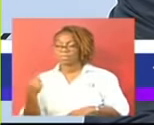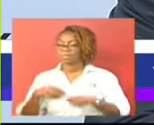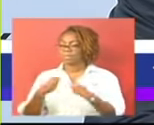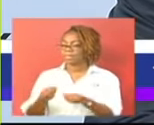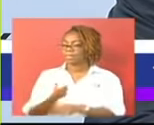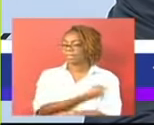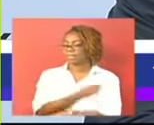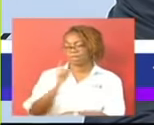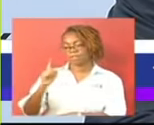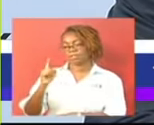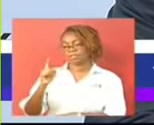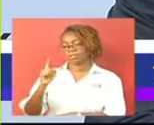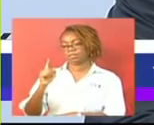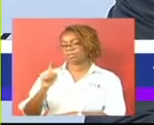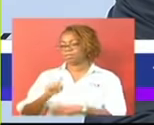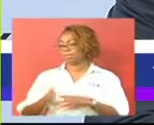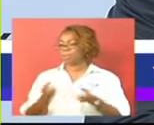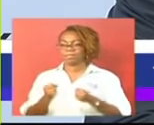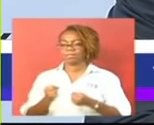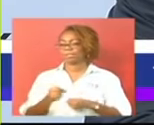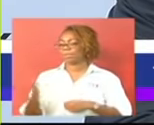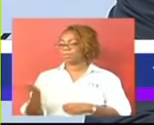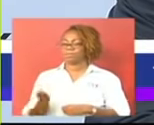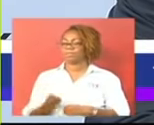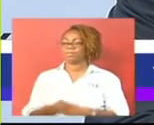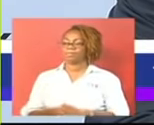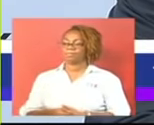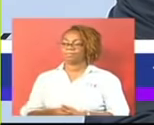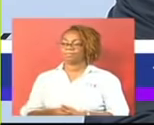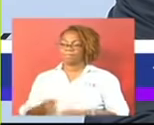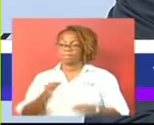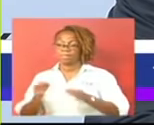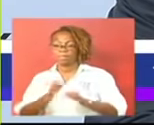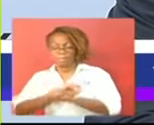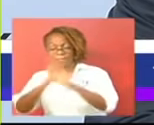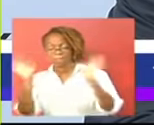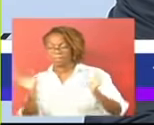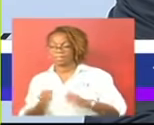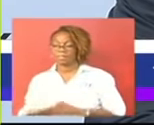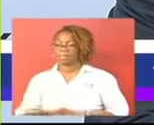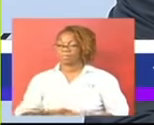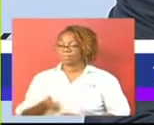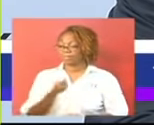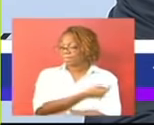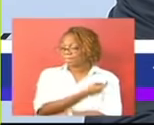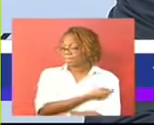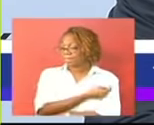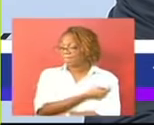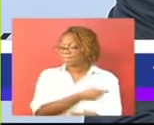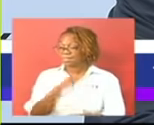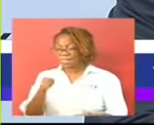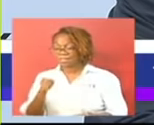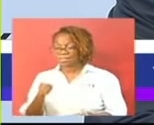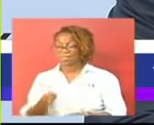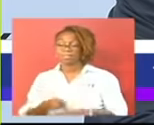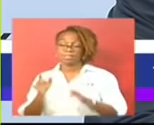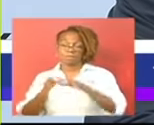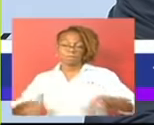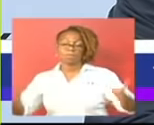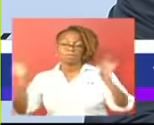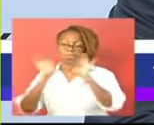outcomes. So, to make the point, if it wasn't clear before, that vaccination strategy is one of the very key